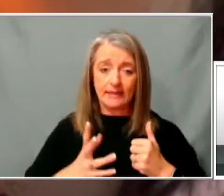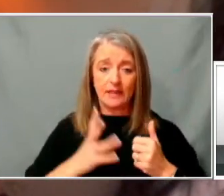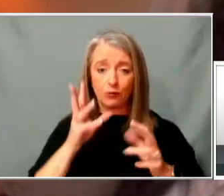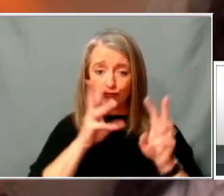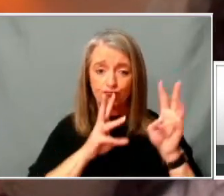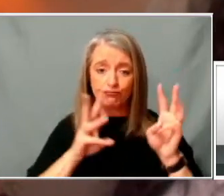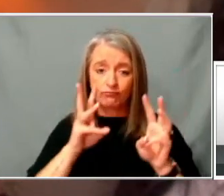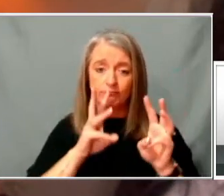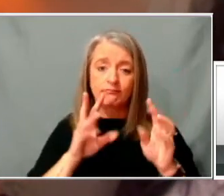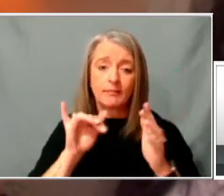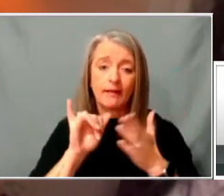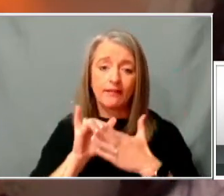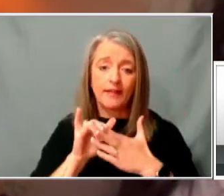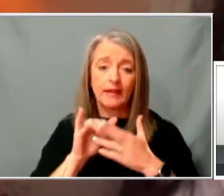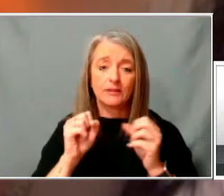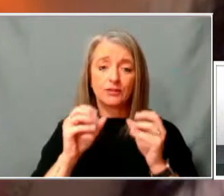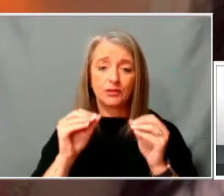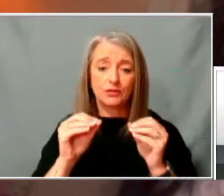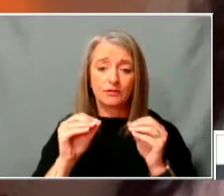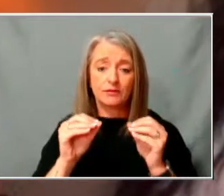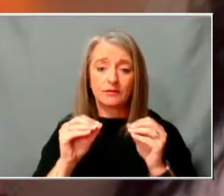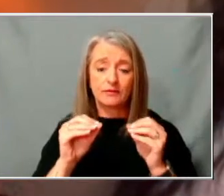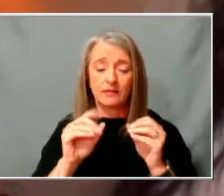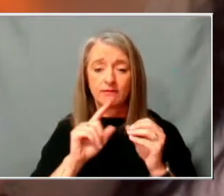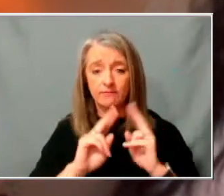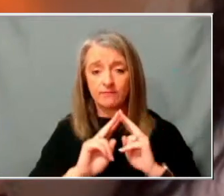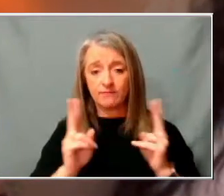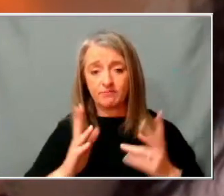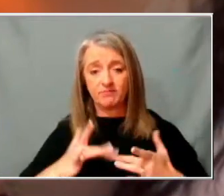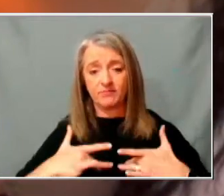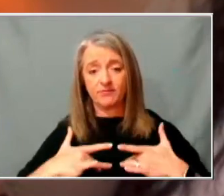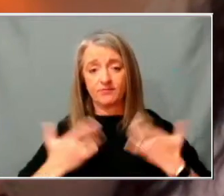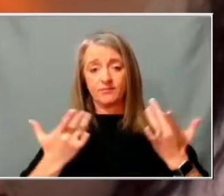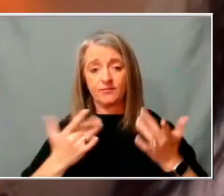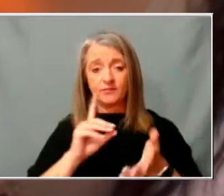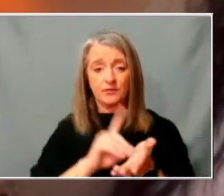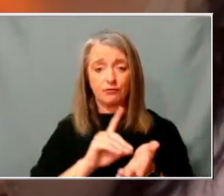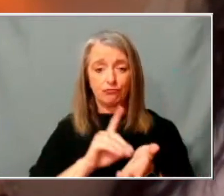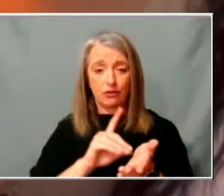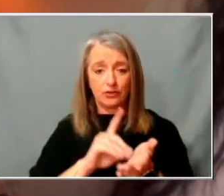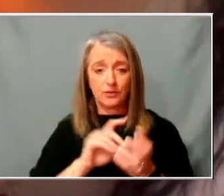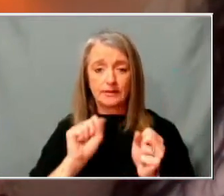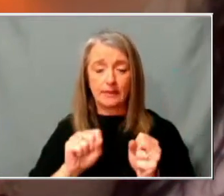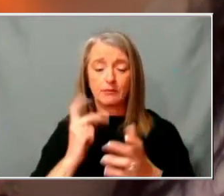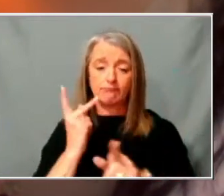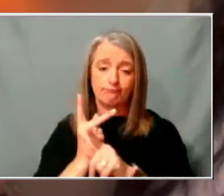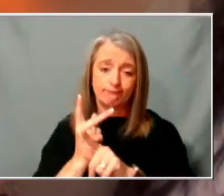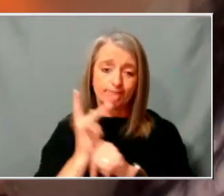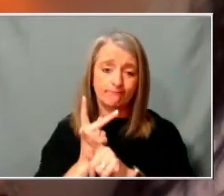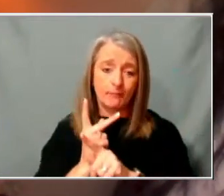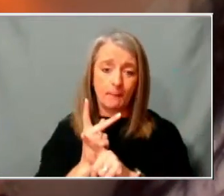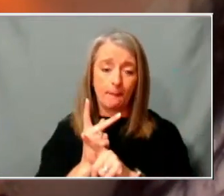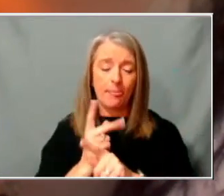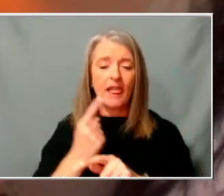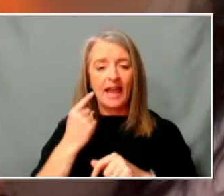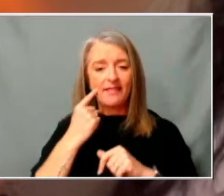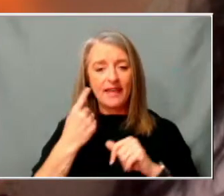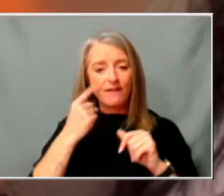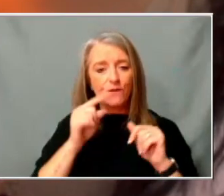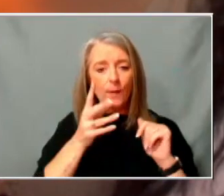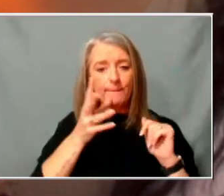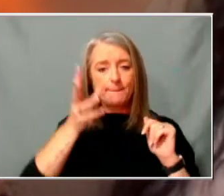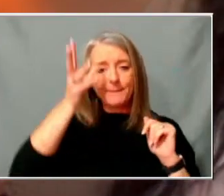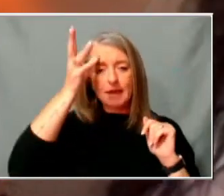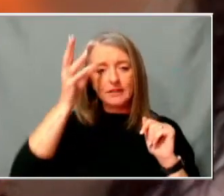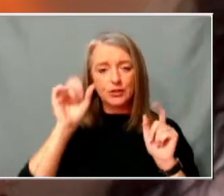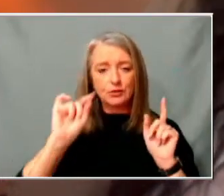about that. So I'm just very glad that Dr. Schroepel took very good care. I think as a parent, the biggest thing